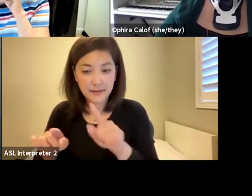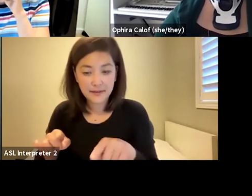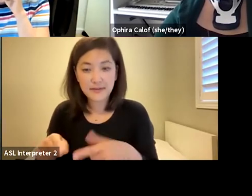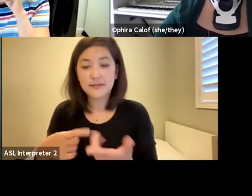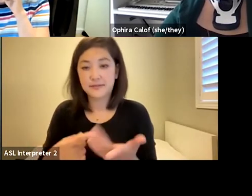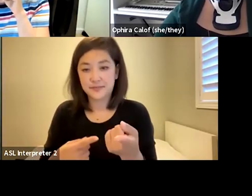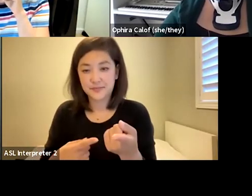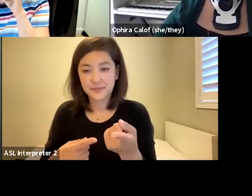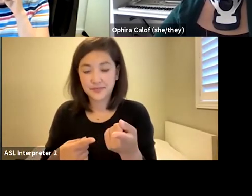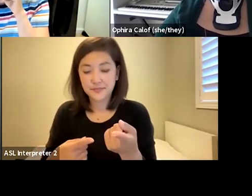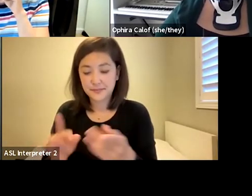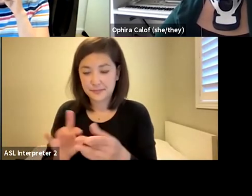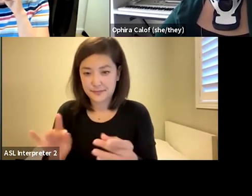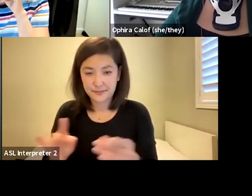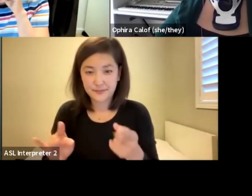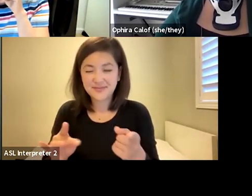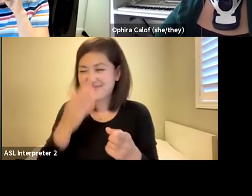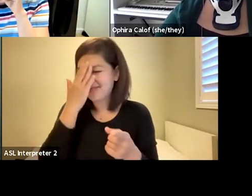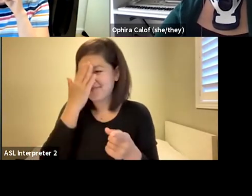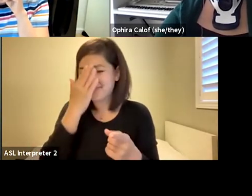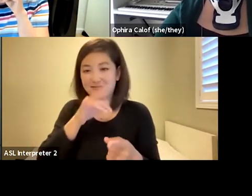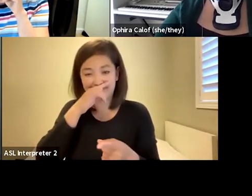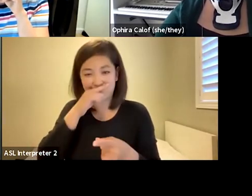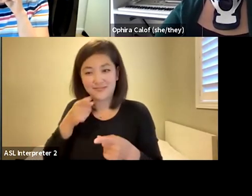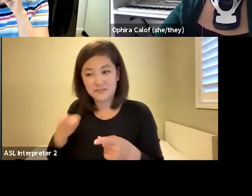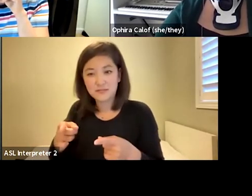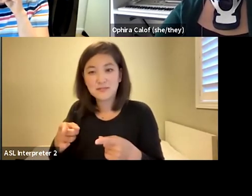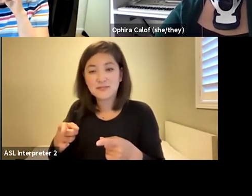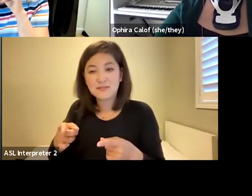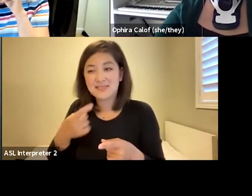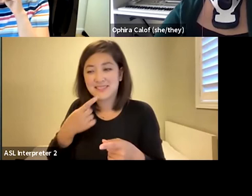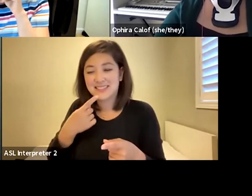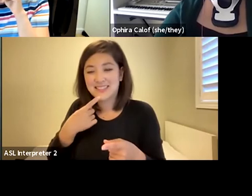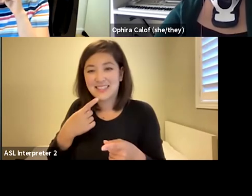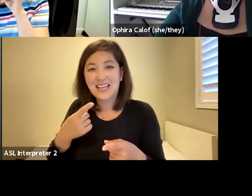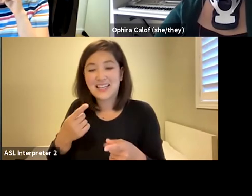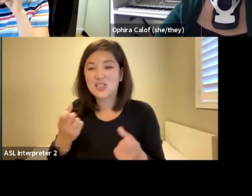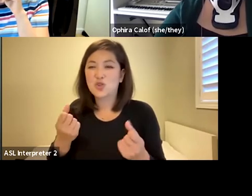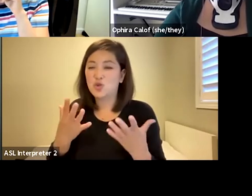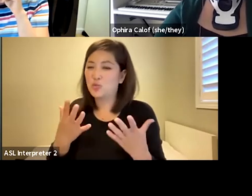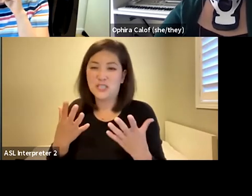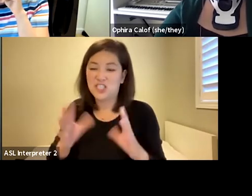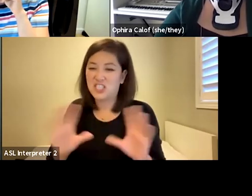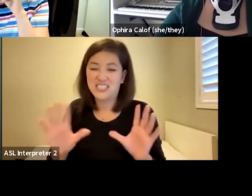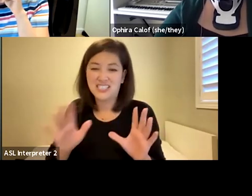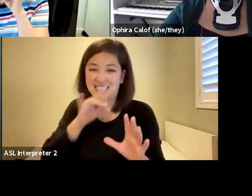say to people who, especially like in kids content, who say it's like a little bit too much in terms of what kids can